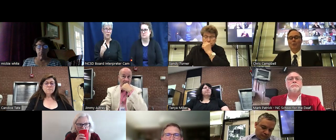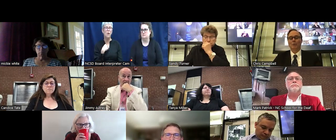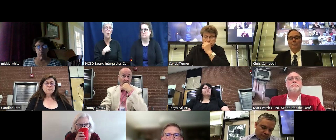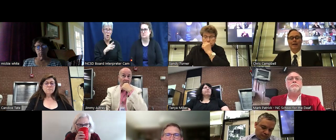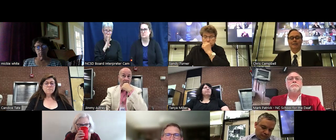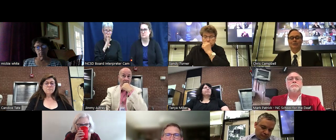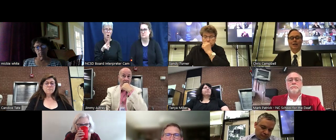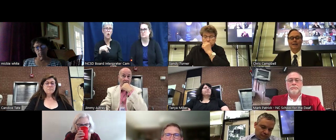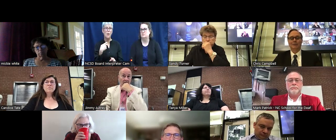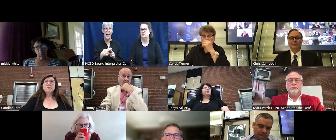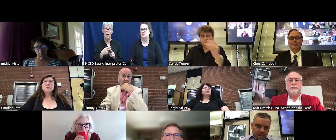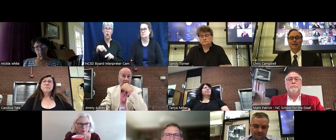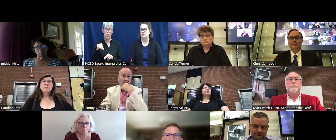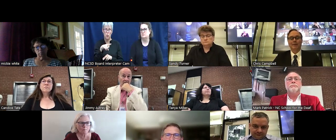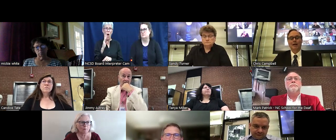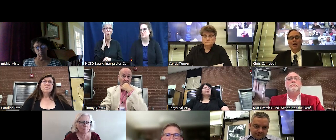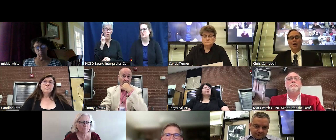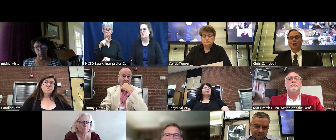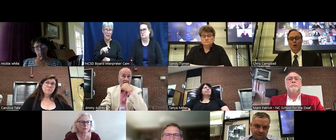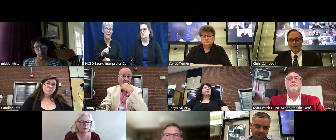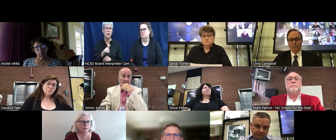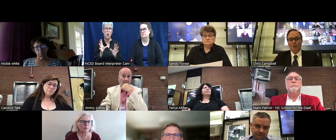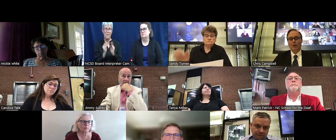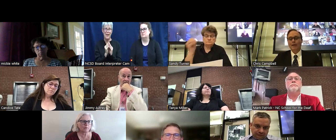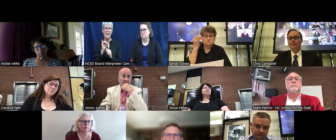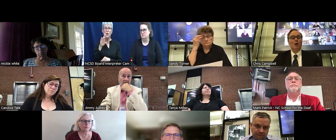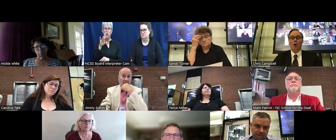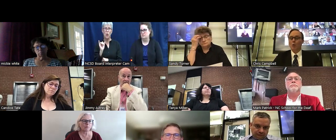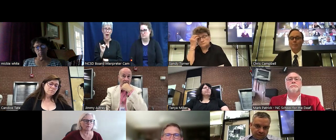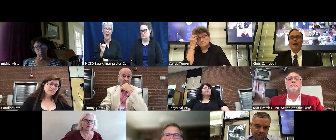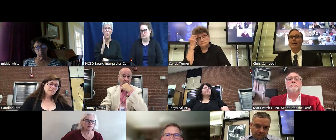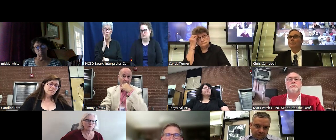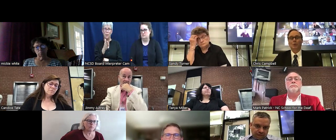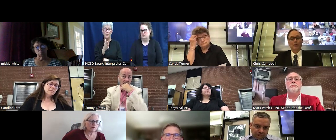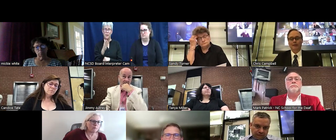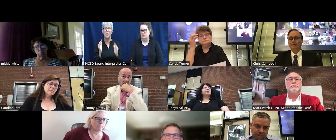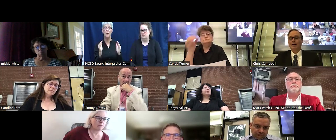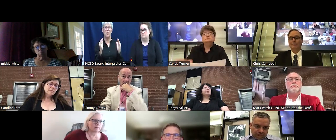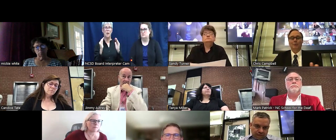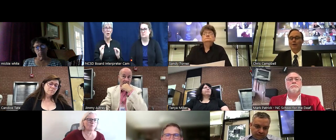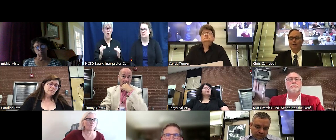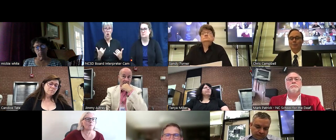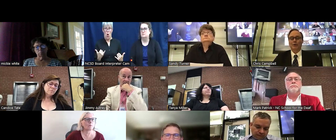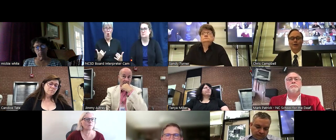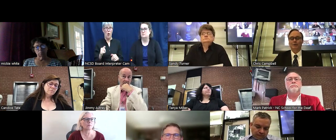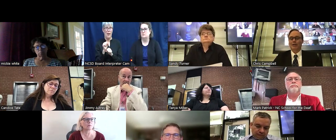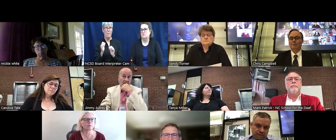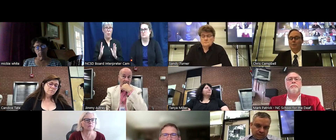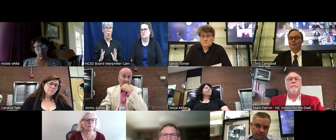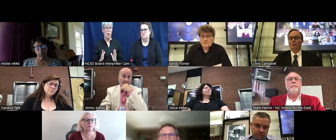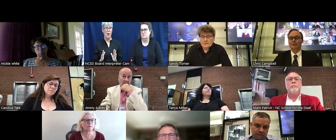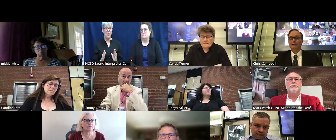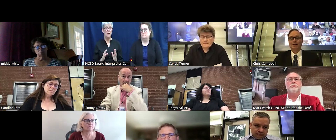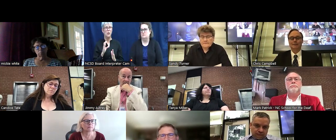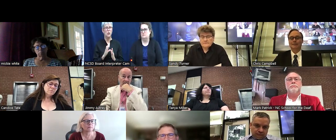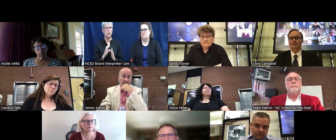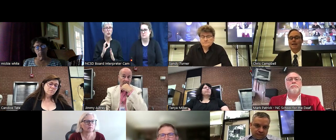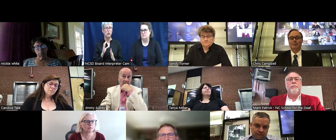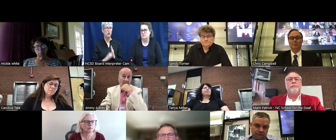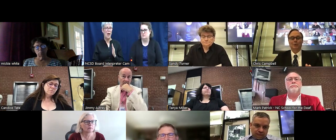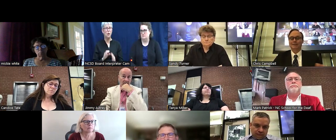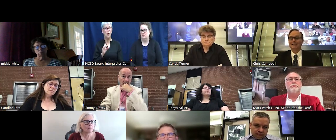for a board meeting in July in just a minute. Current employees all remain employed. Everyone who's employed under Chapter 126